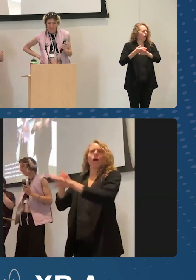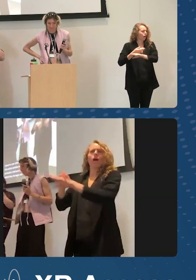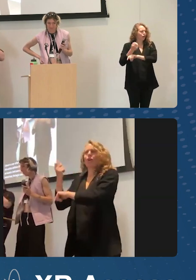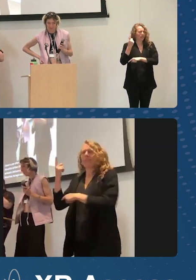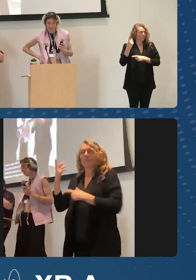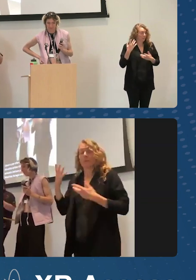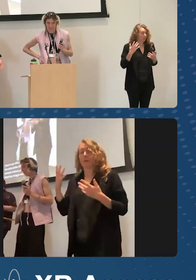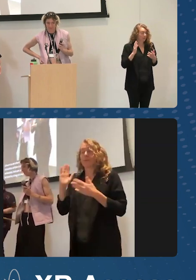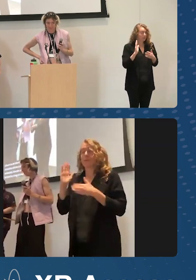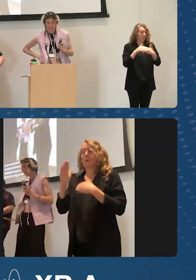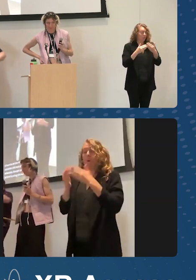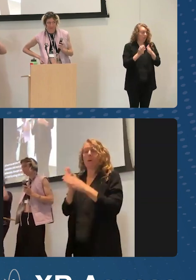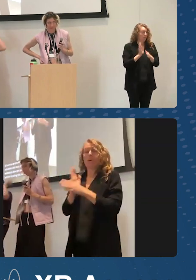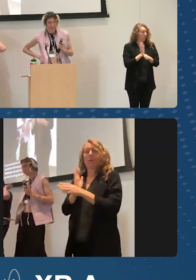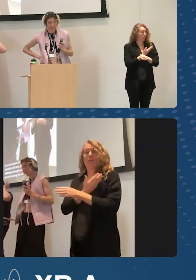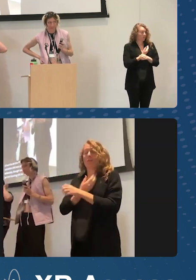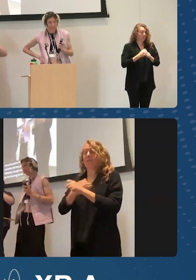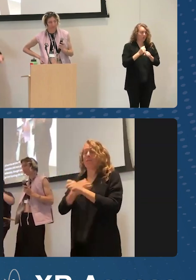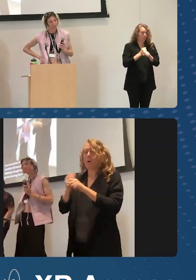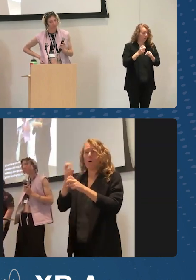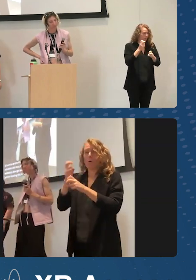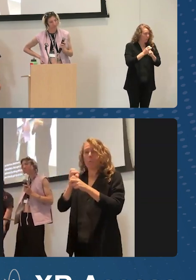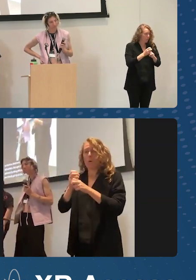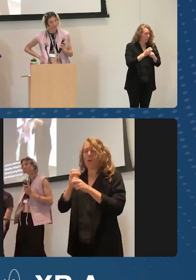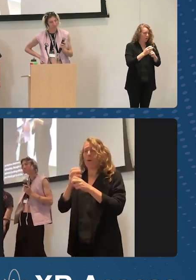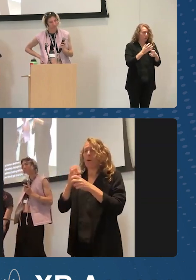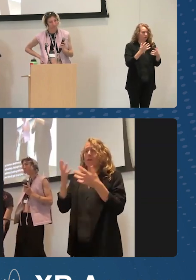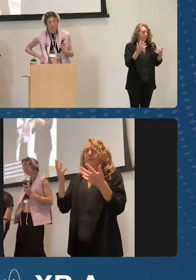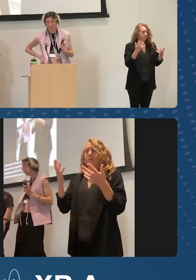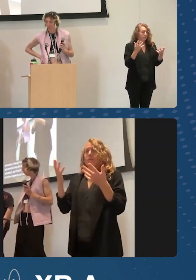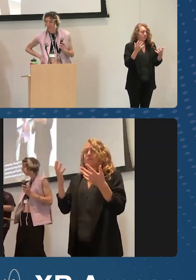had put into it was just, I don't know,